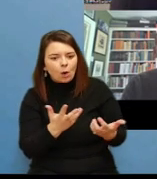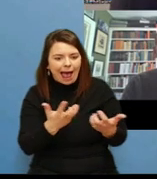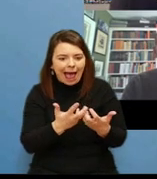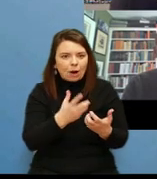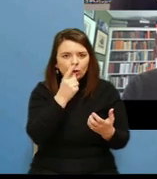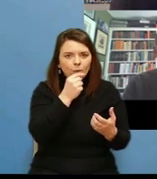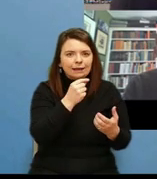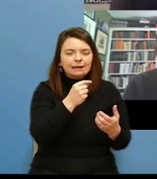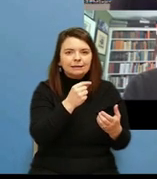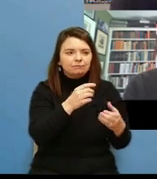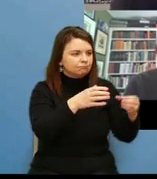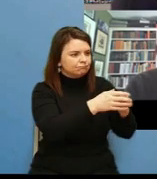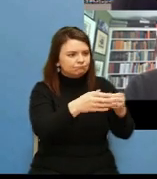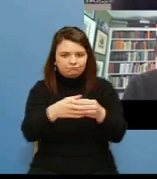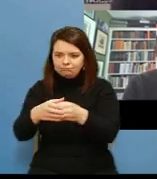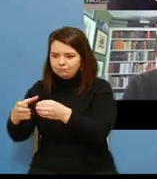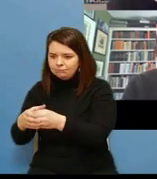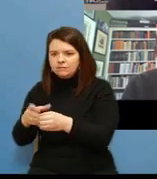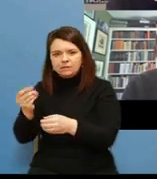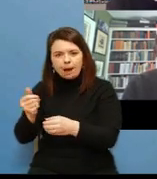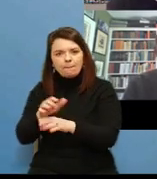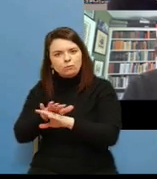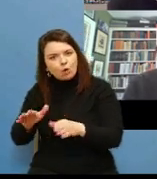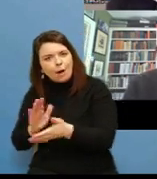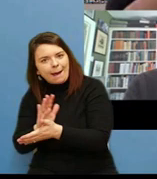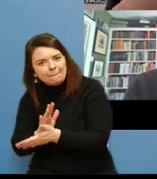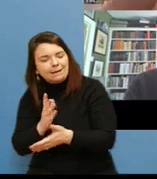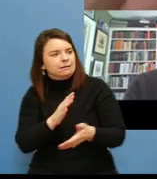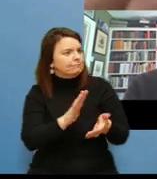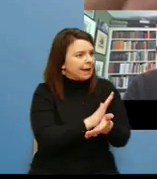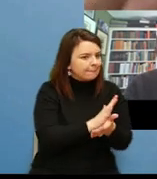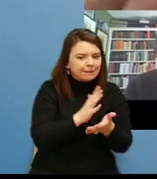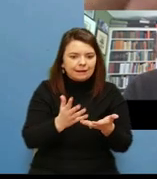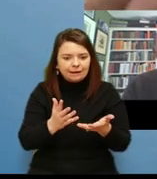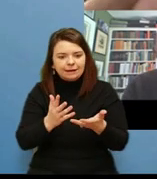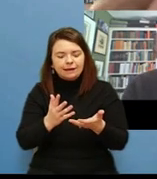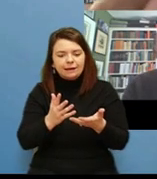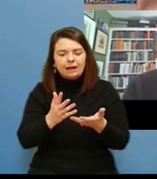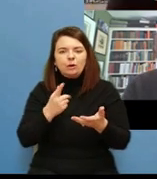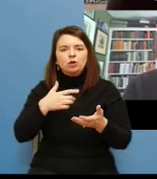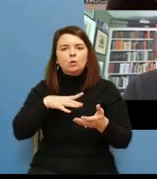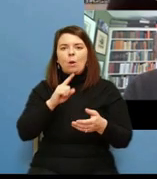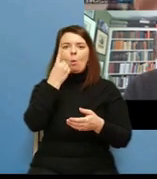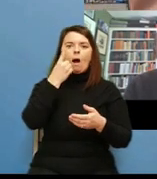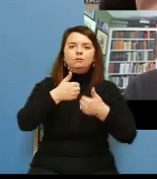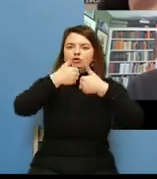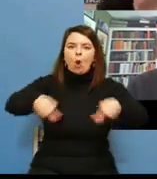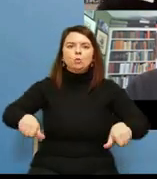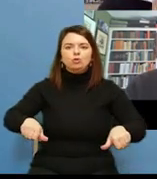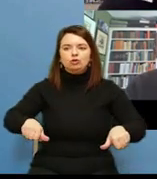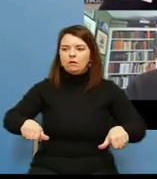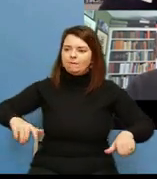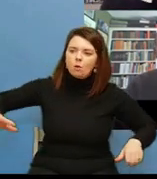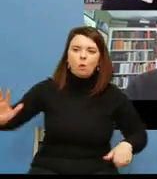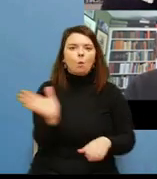making progress and who is happy, and if there's any way of categorizing those sorts of people and the ones who are not happy, so that we don't then have to hit a